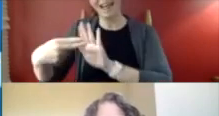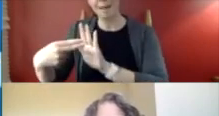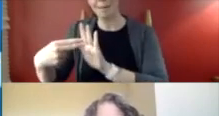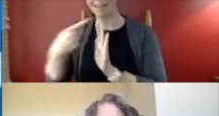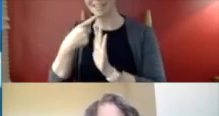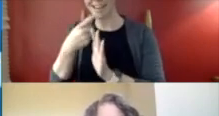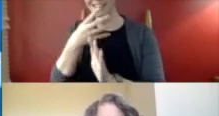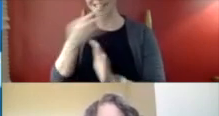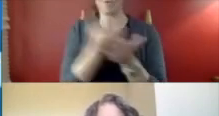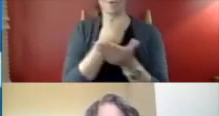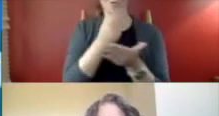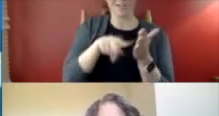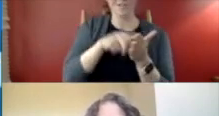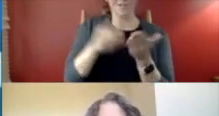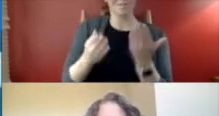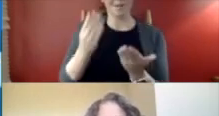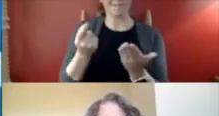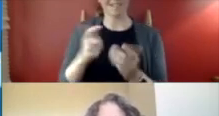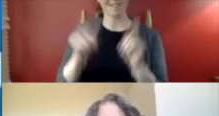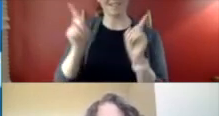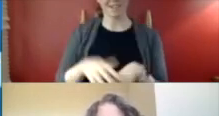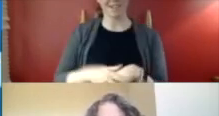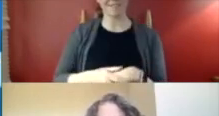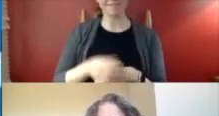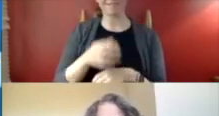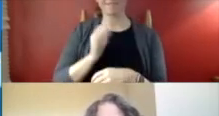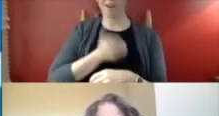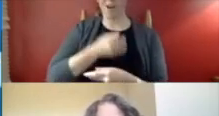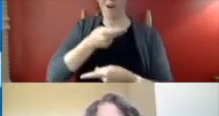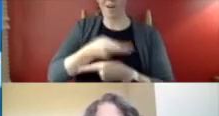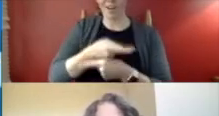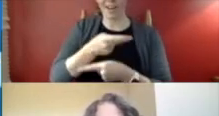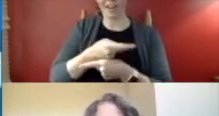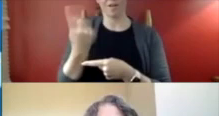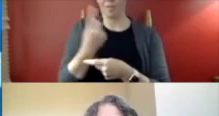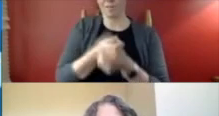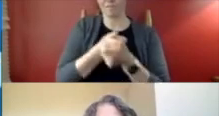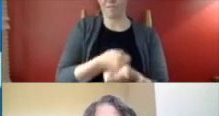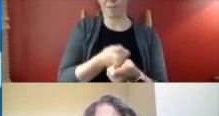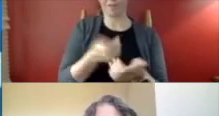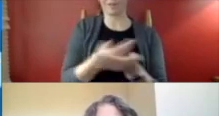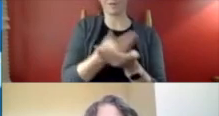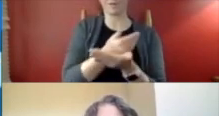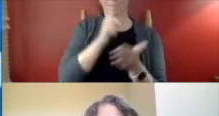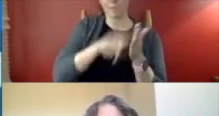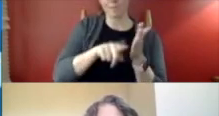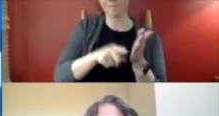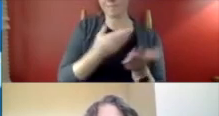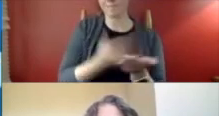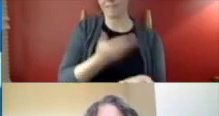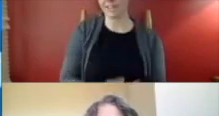newer research tells us, and that the care we practice is based on the latest evidence. Next, please.